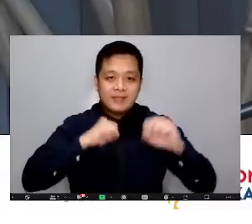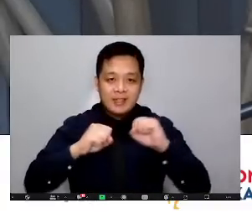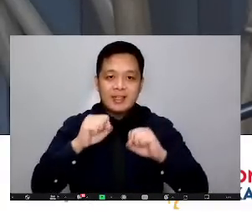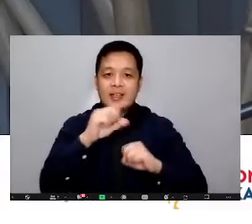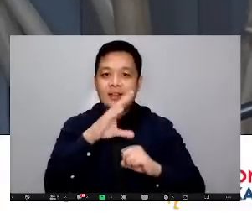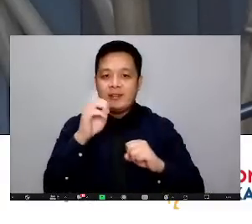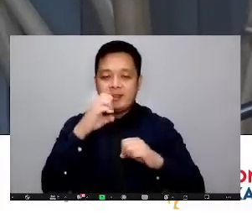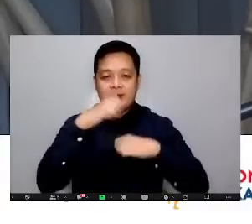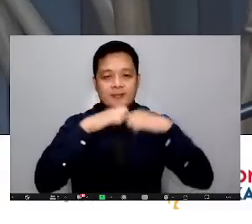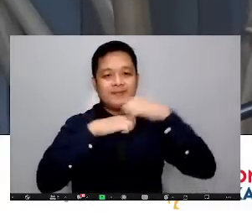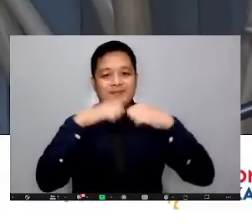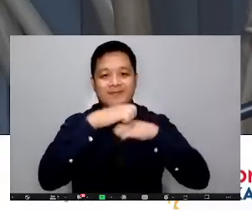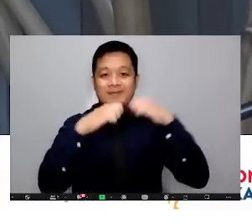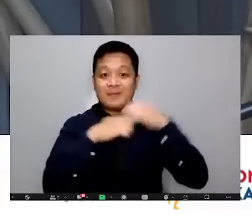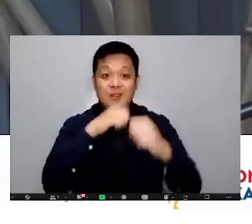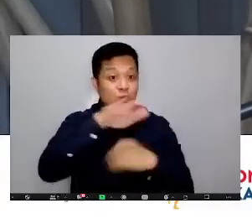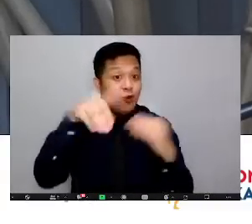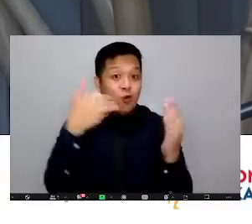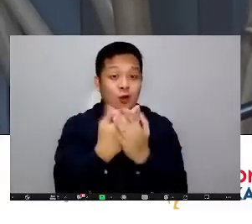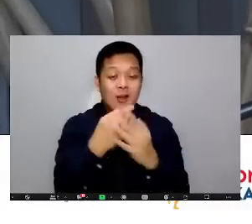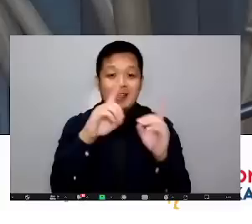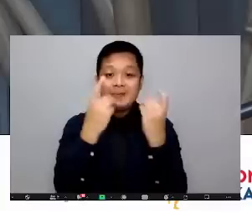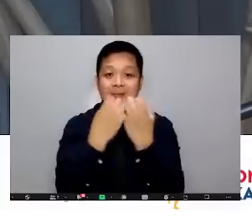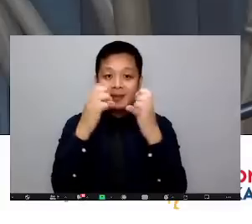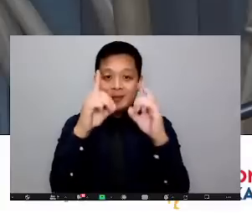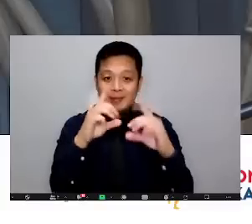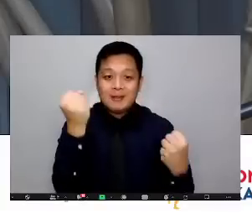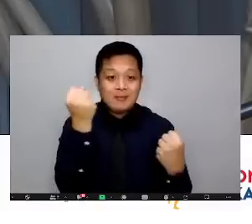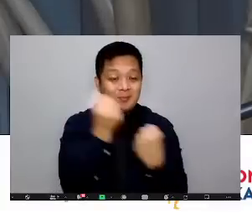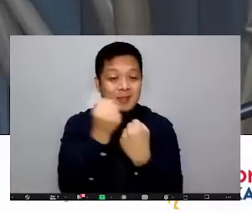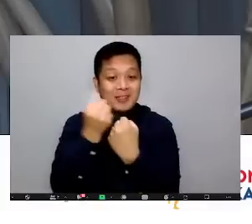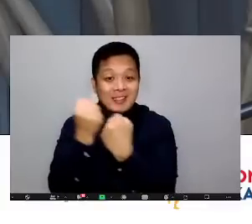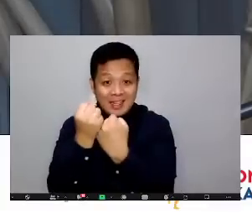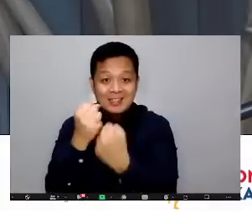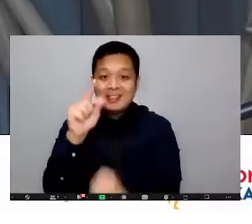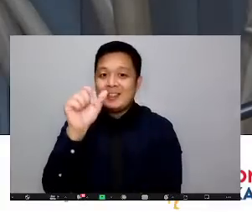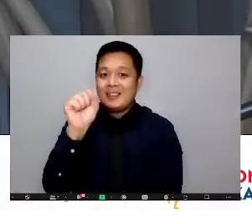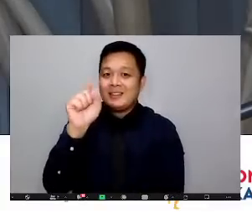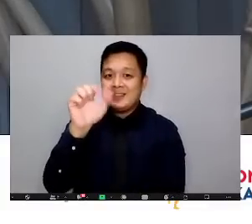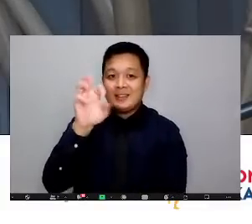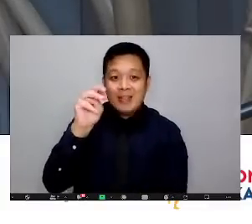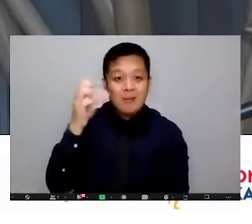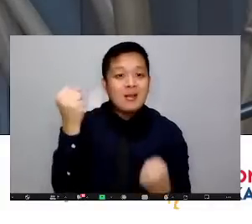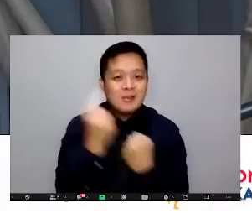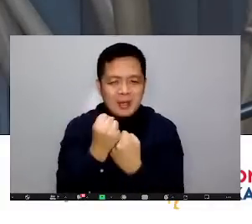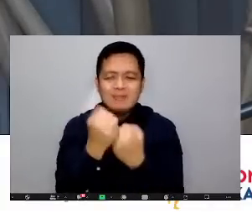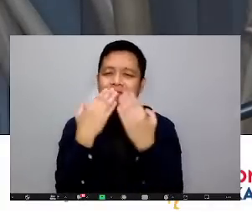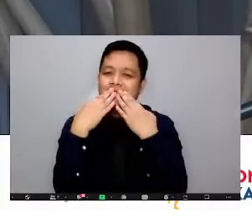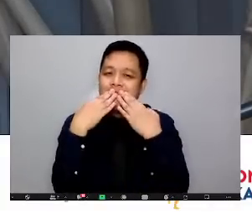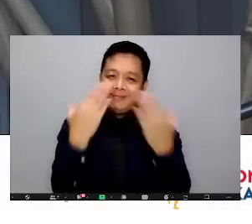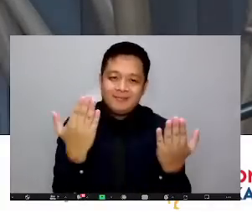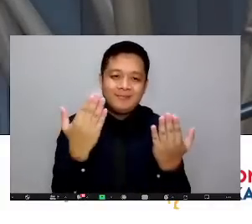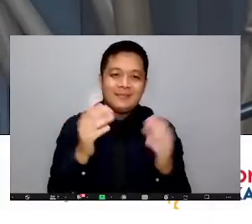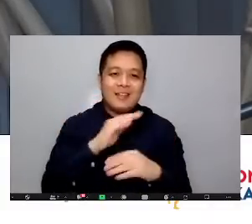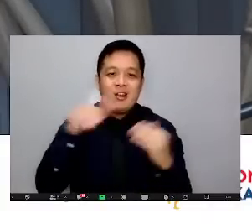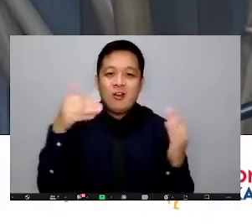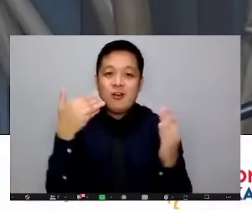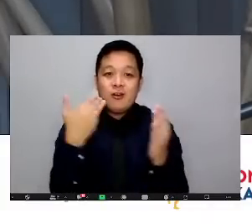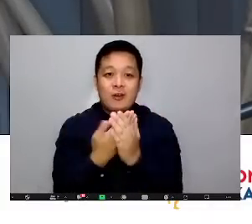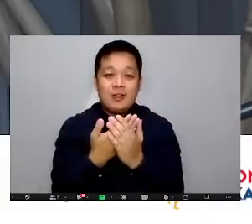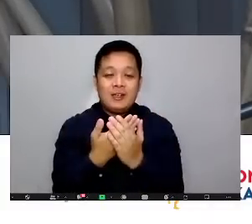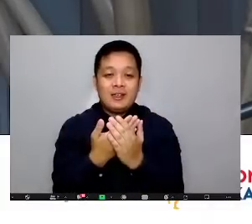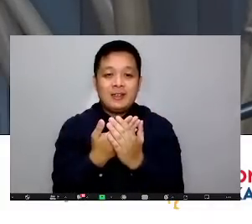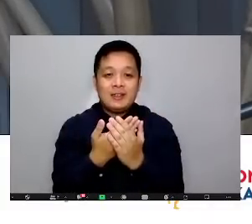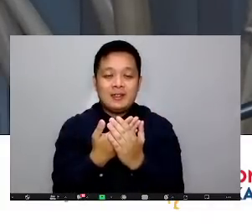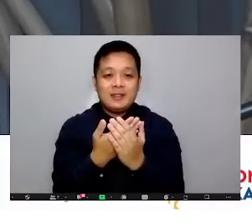stakeholders and partners of DepEd for STEM program and initiatives. We congratulate, of course, all